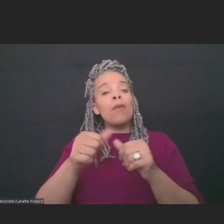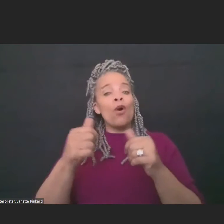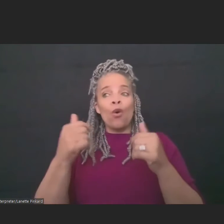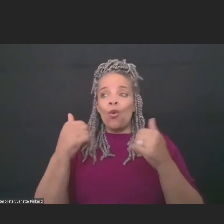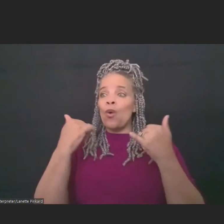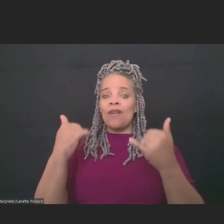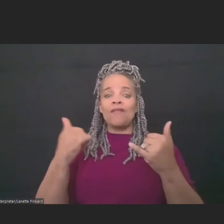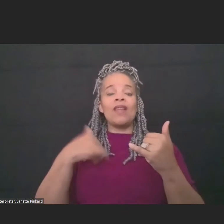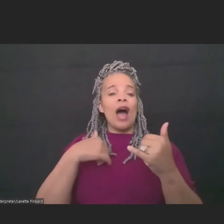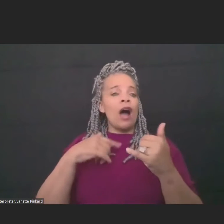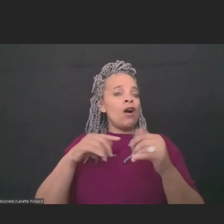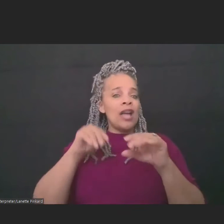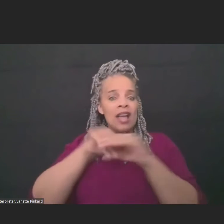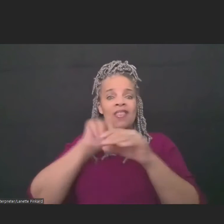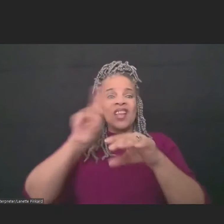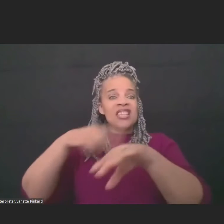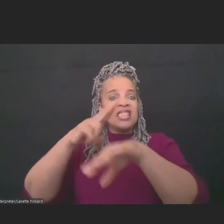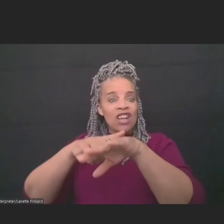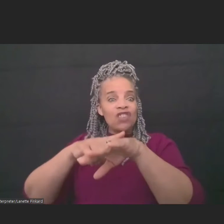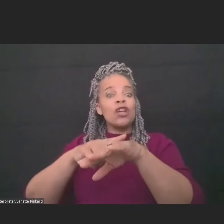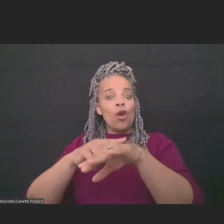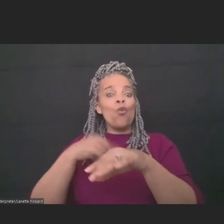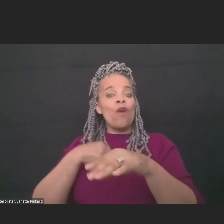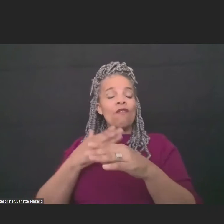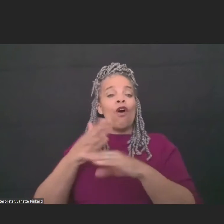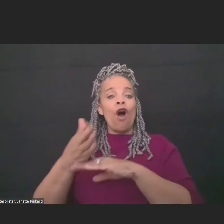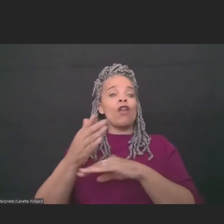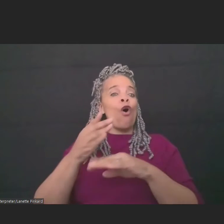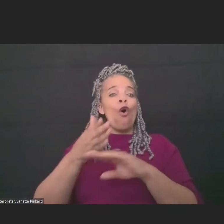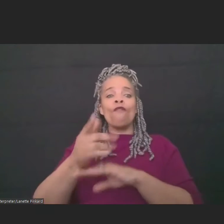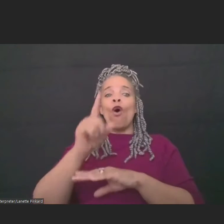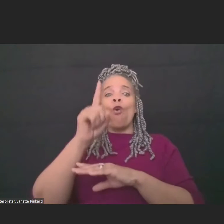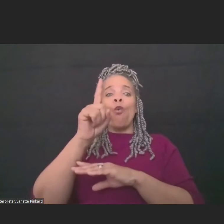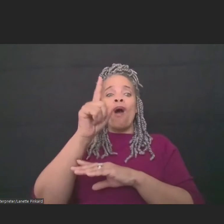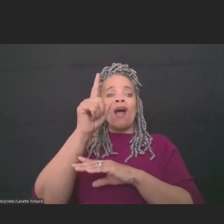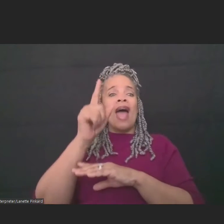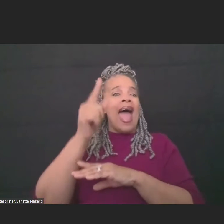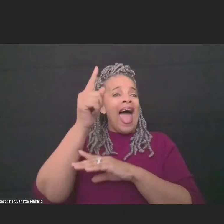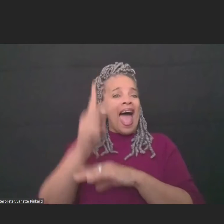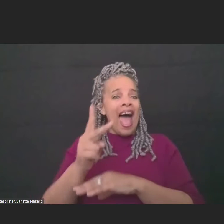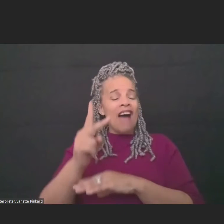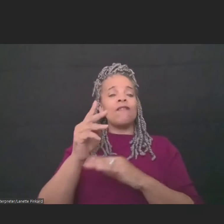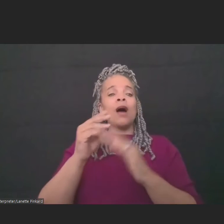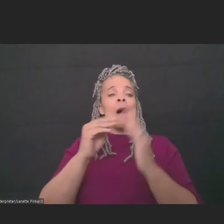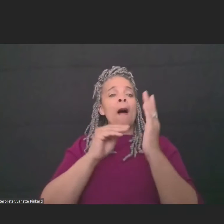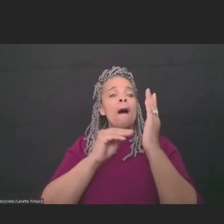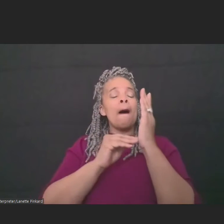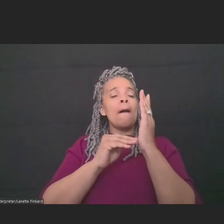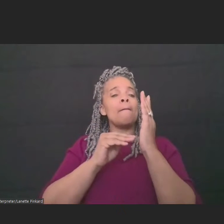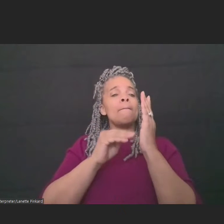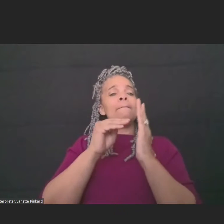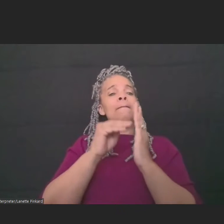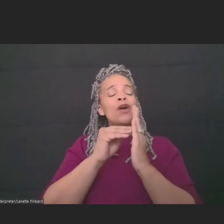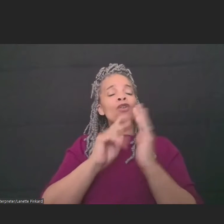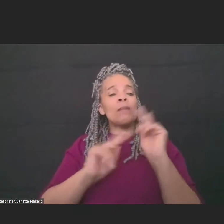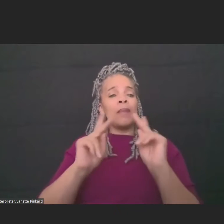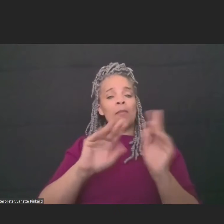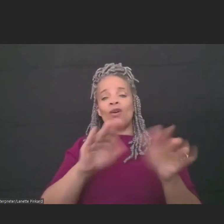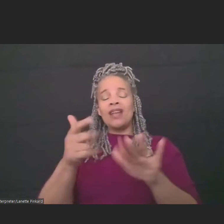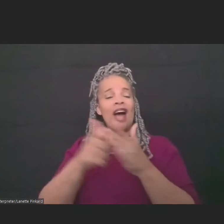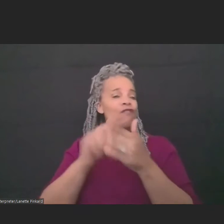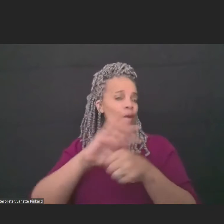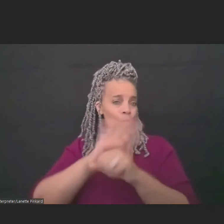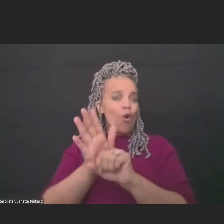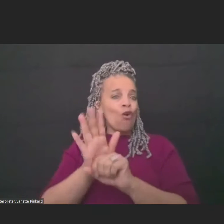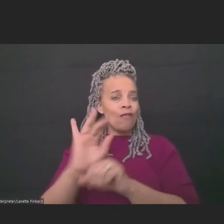in the nation, we have now gone over 500,000 people have passed away related to COVID infection. And as you've